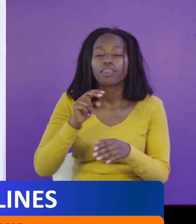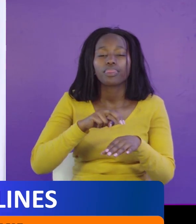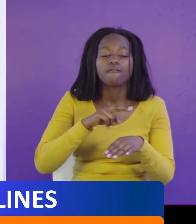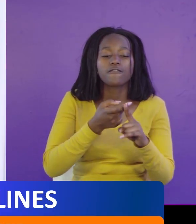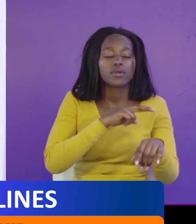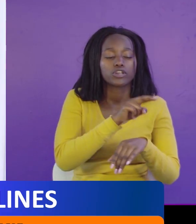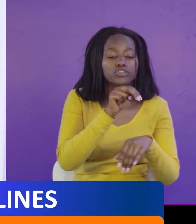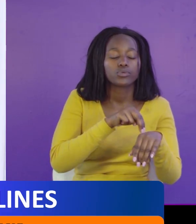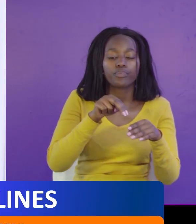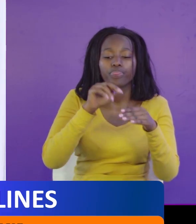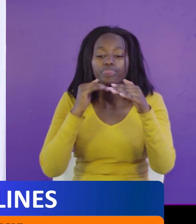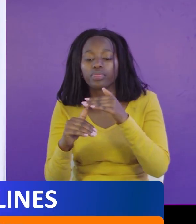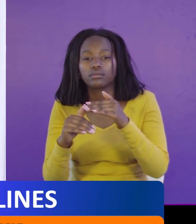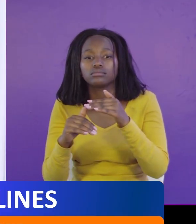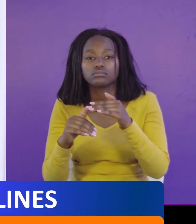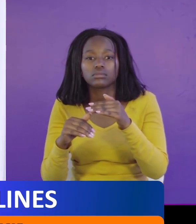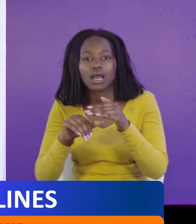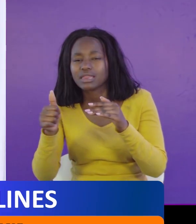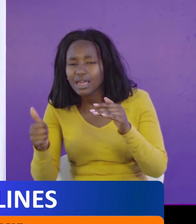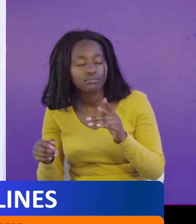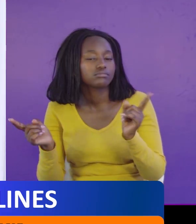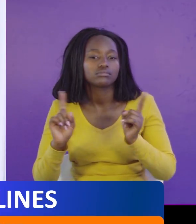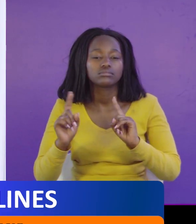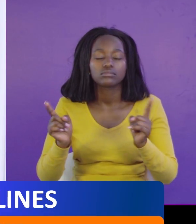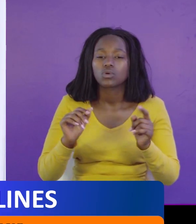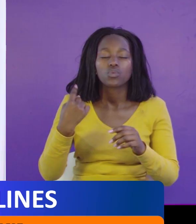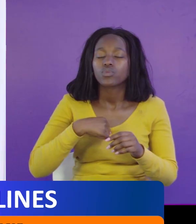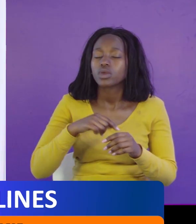county government where you call it NG.